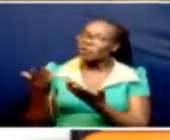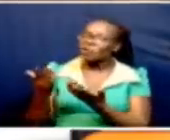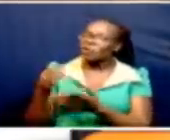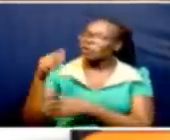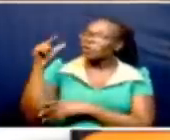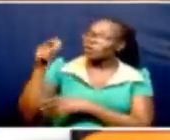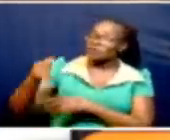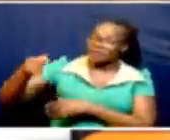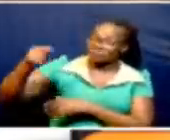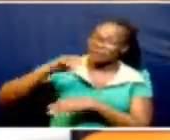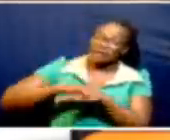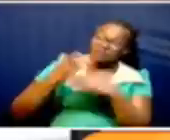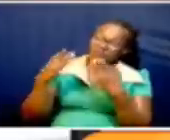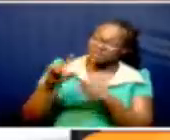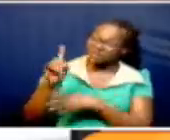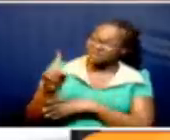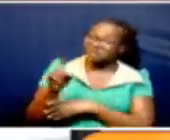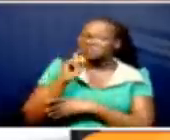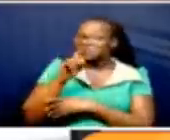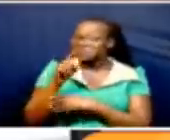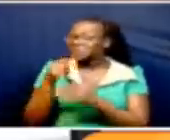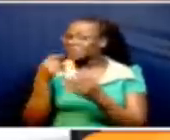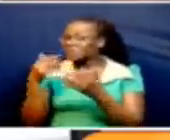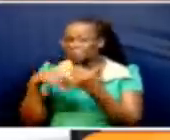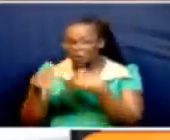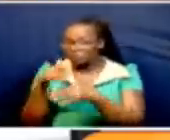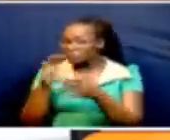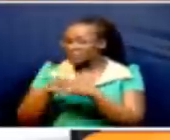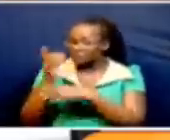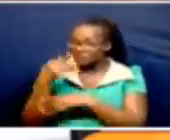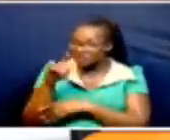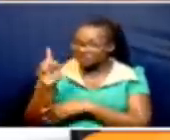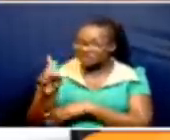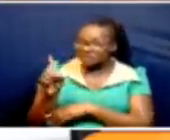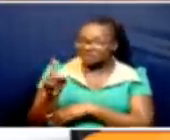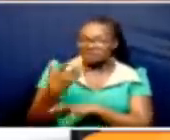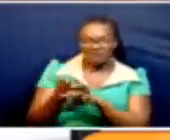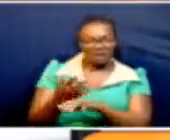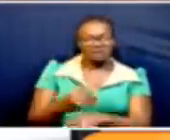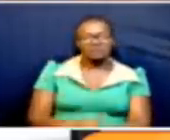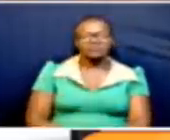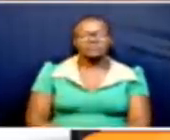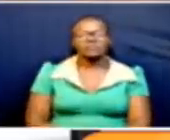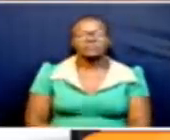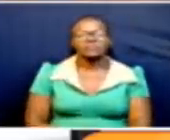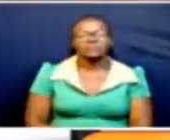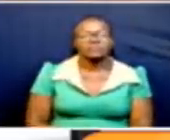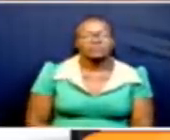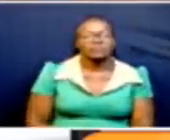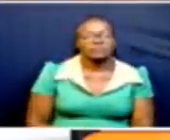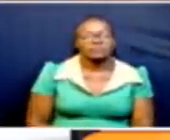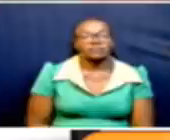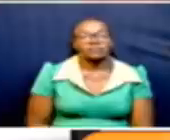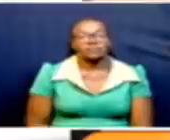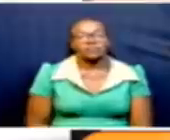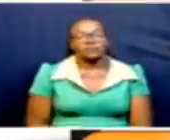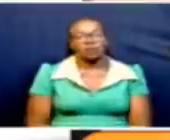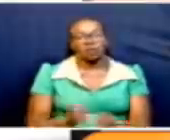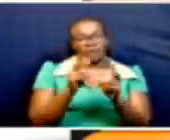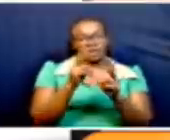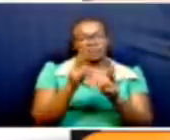Because they were not serious. The money is still there. Kwani Mandapi. They were not serious to get this the money. Let's put it this way. Let's stop